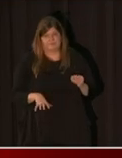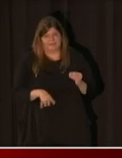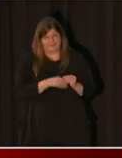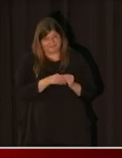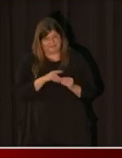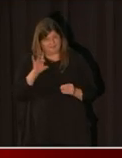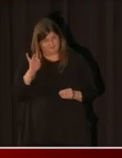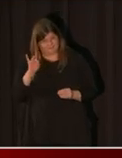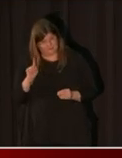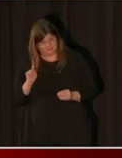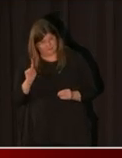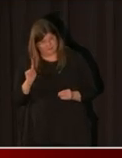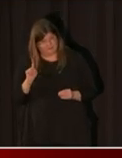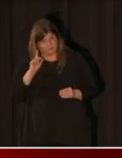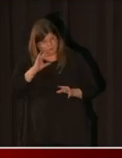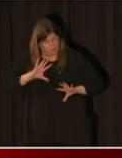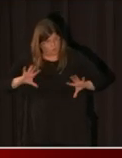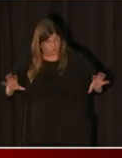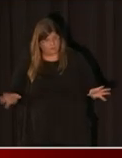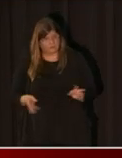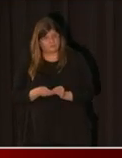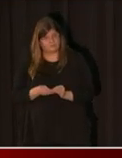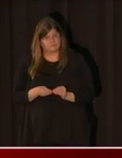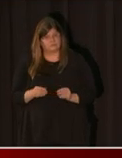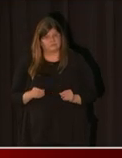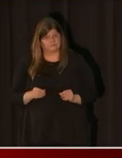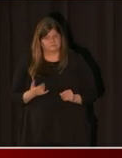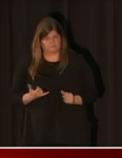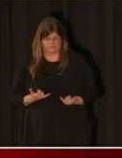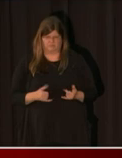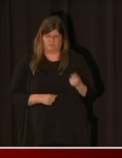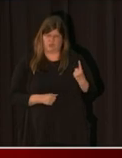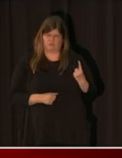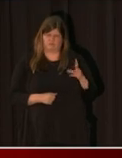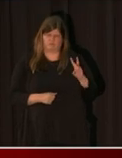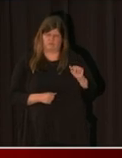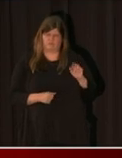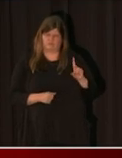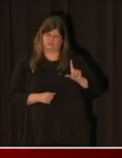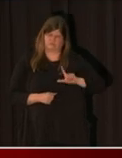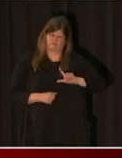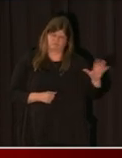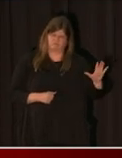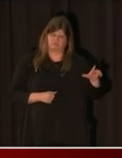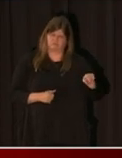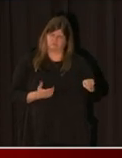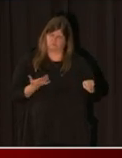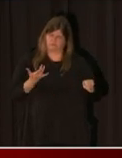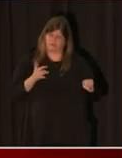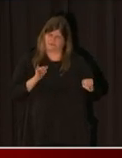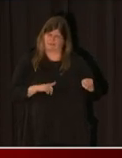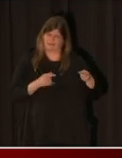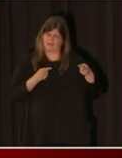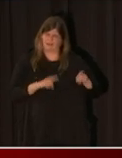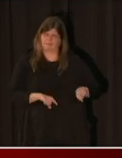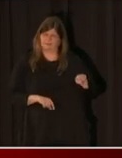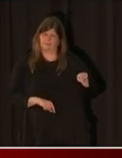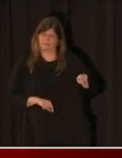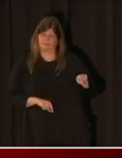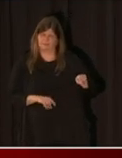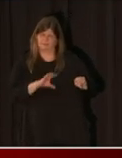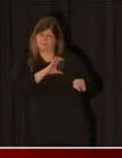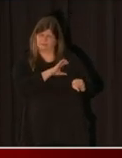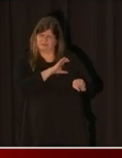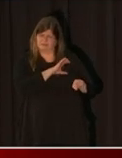you explain why that is happening and perhaps why those officers at 6D are perhaps at greater